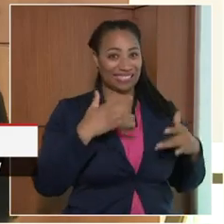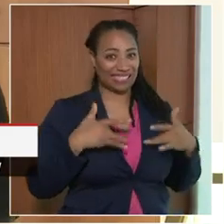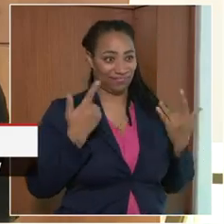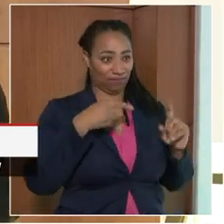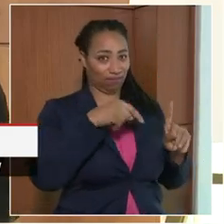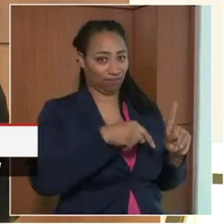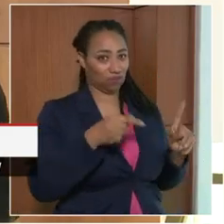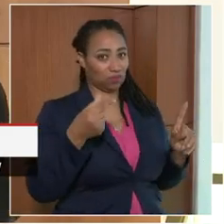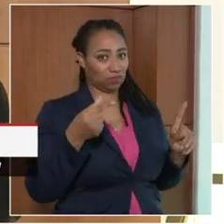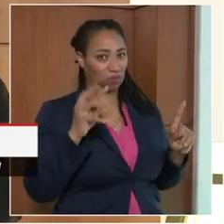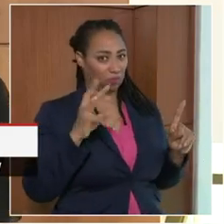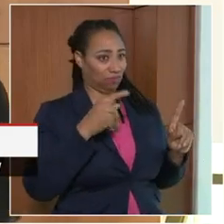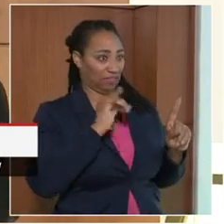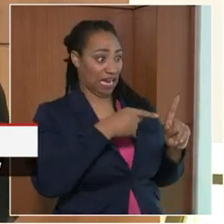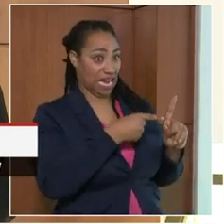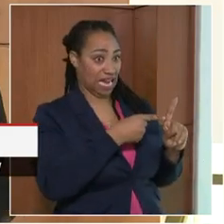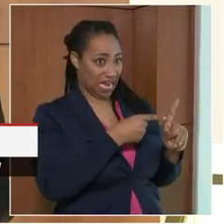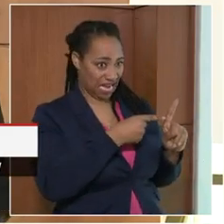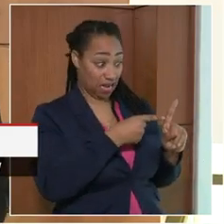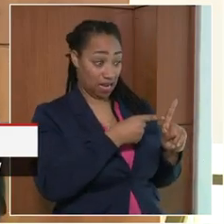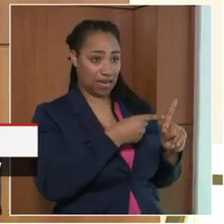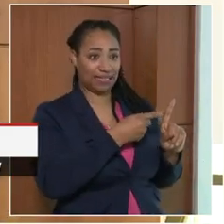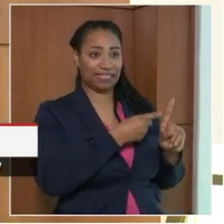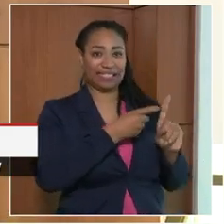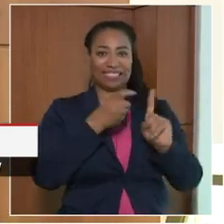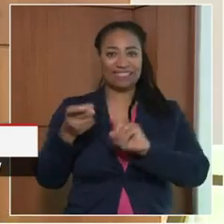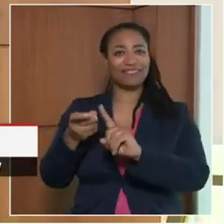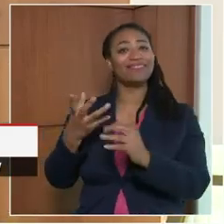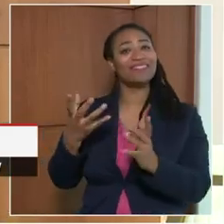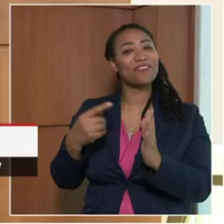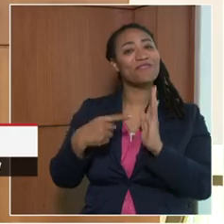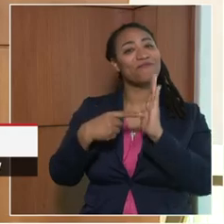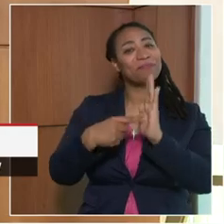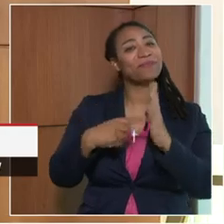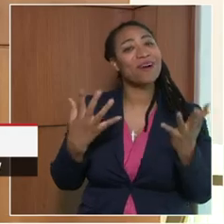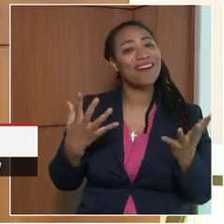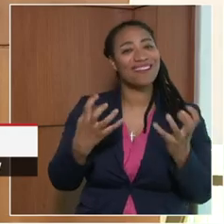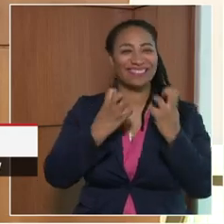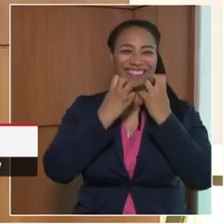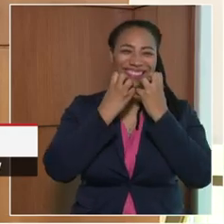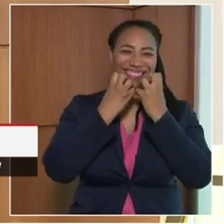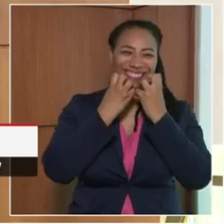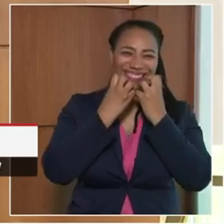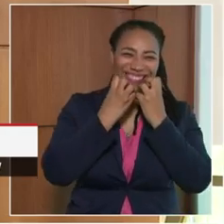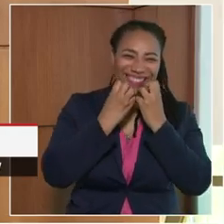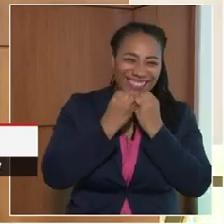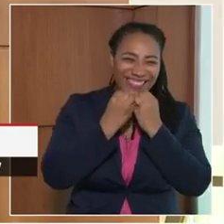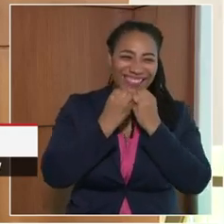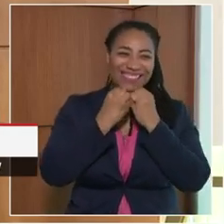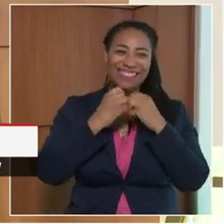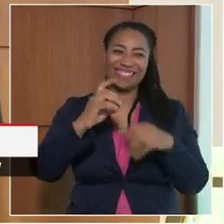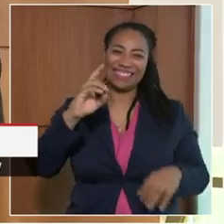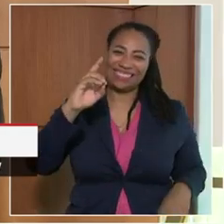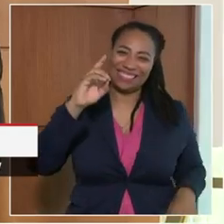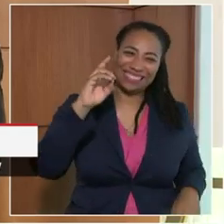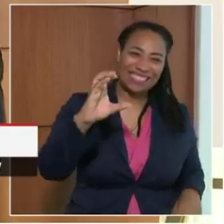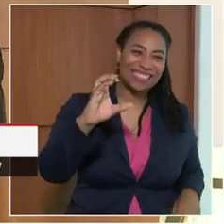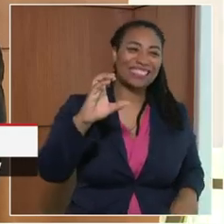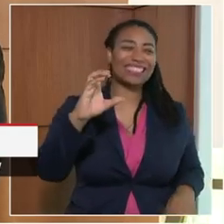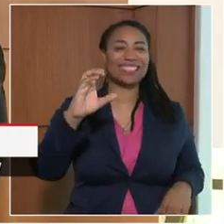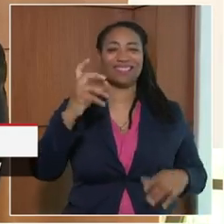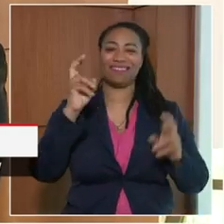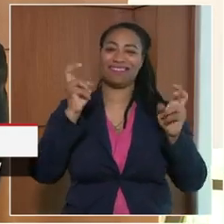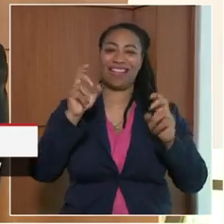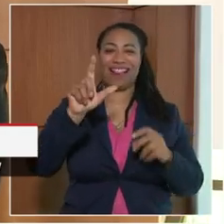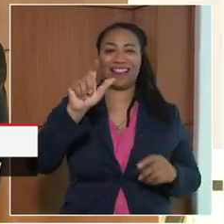gift celebrates a beloved DC landmark and establishment, Ben's Chili Bowl, a true gem